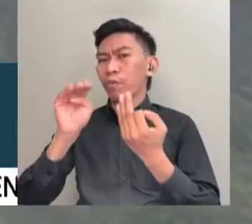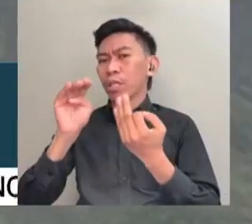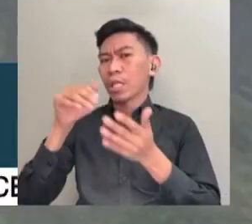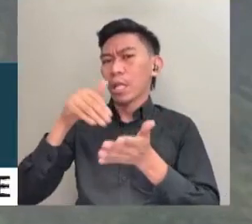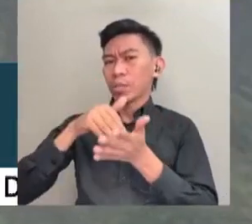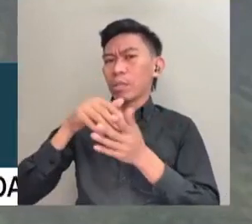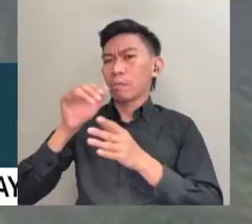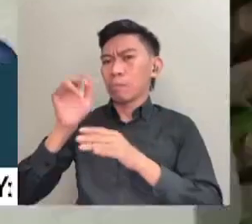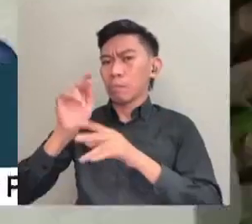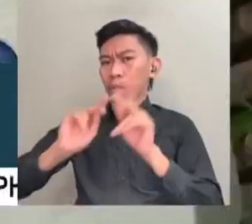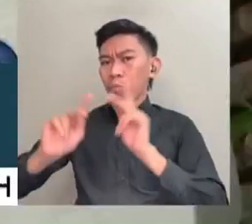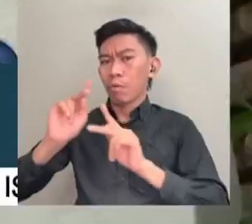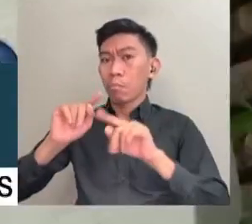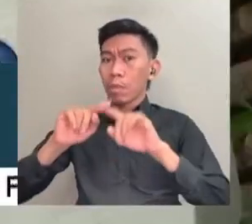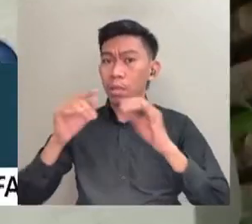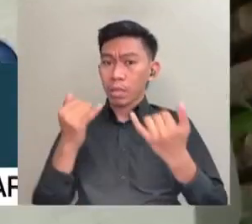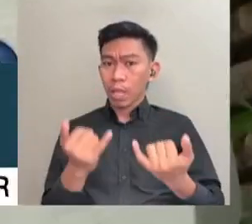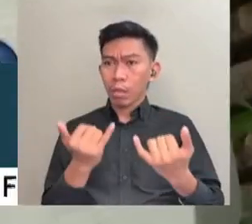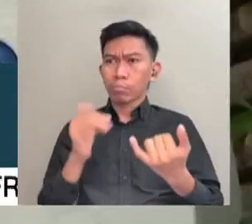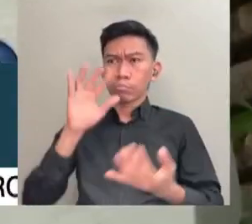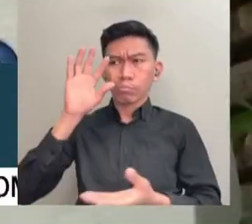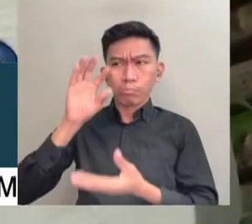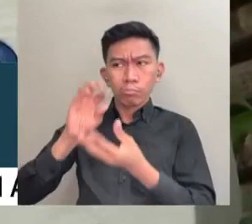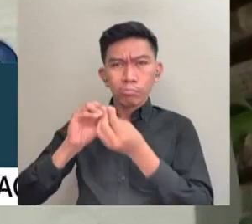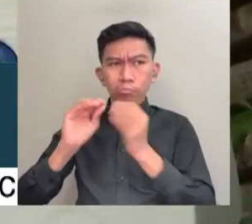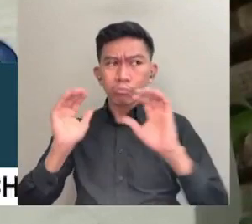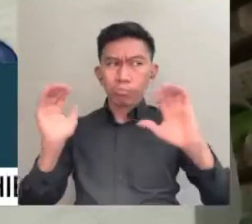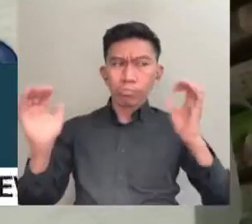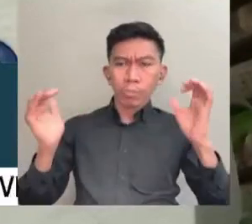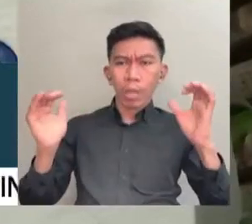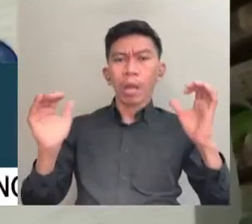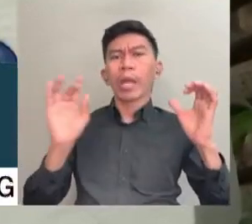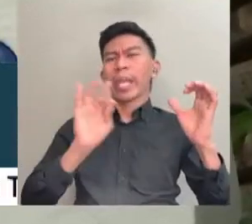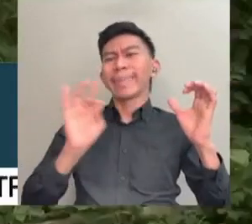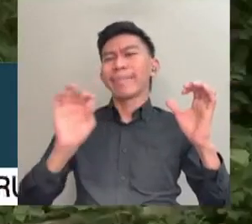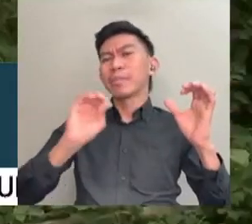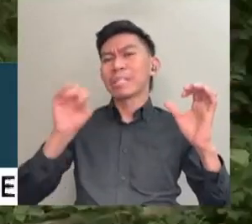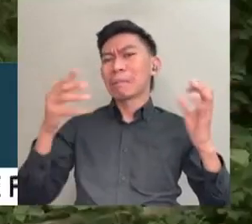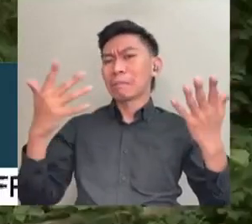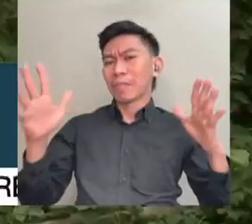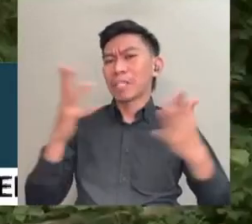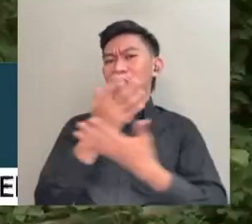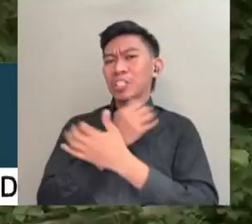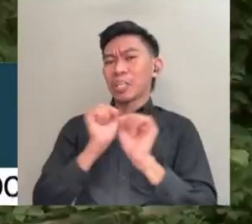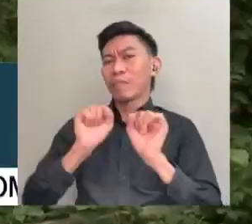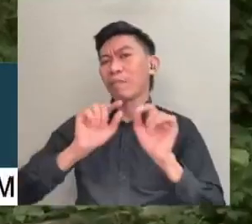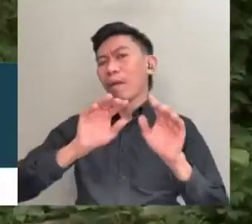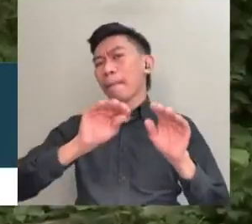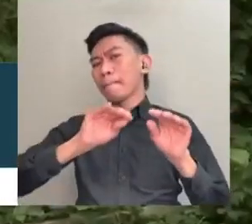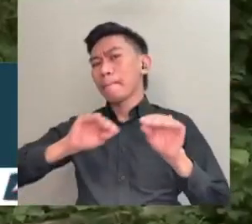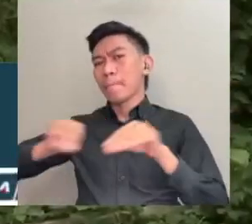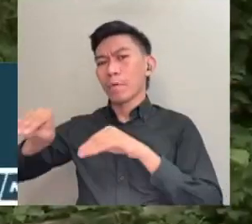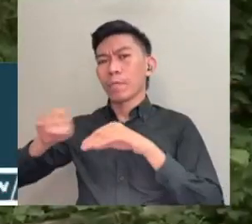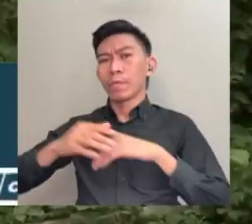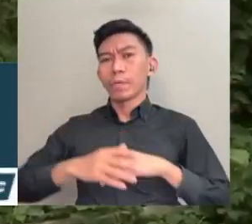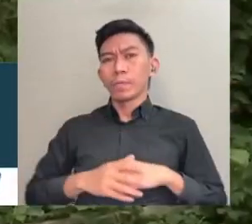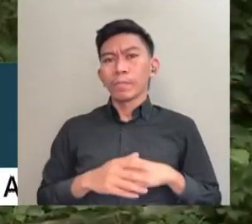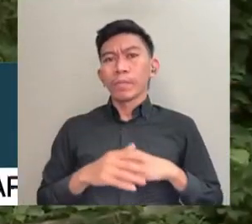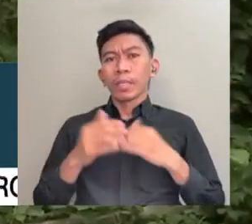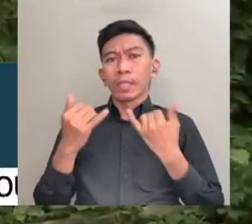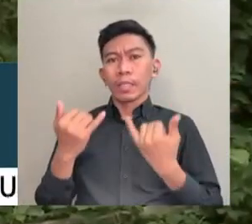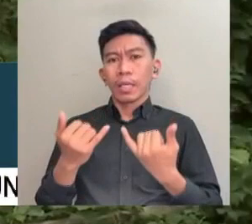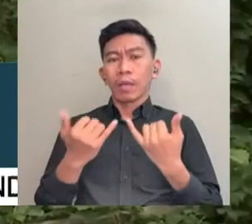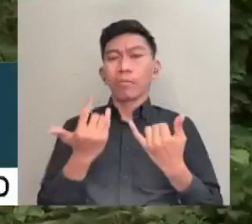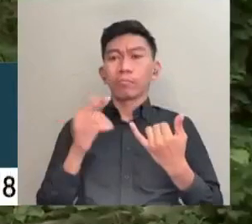reached 88% of the 100% target. APSIMO OIC head Eugene Escobar said the evacuation efforts of the province for